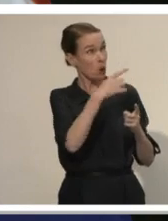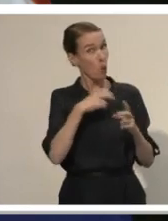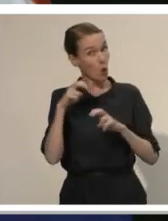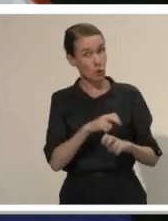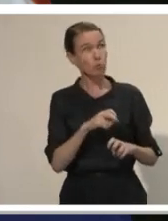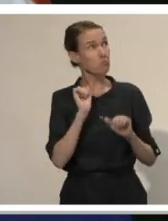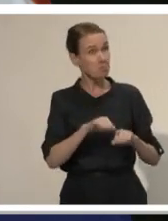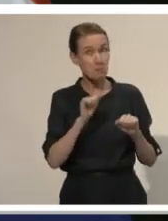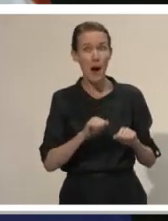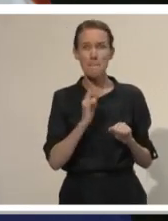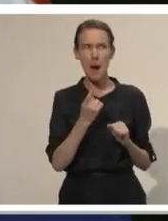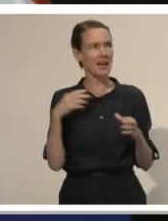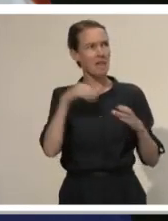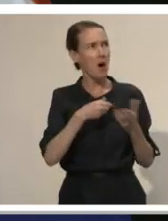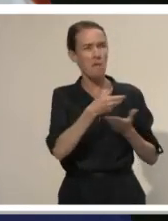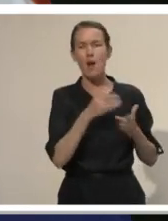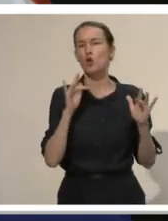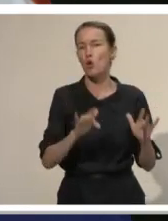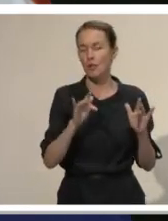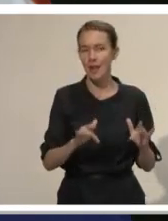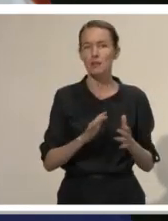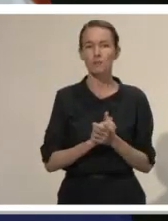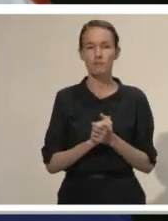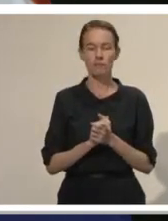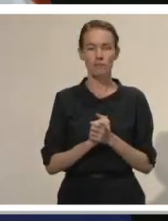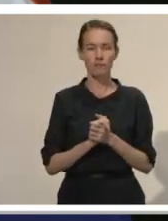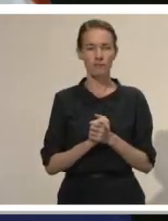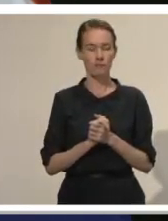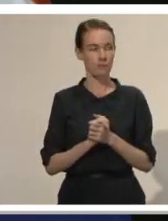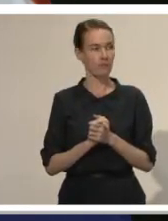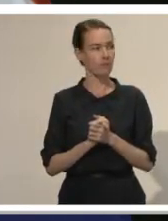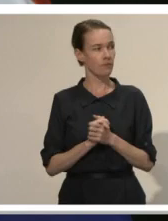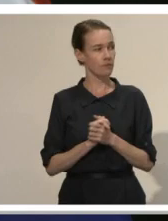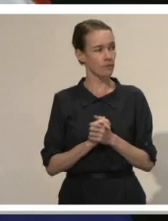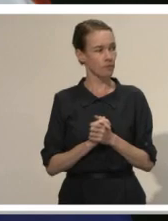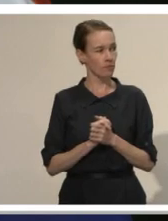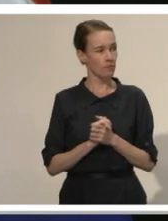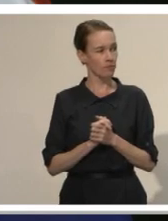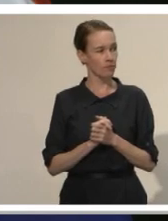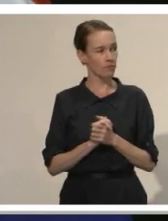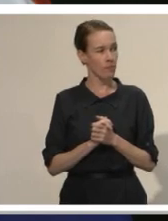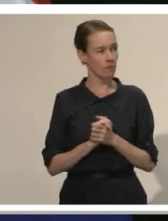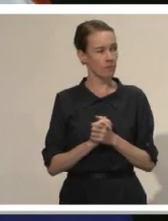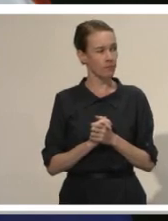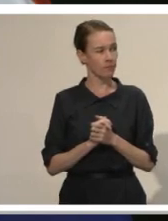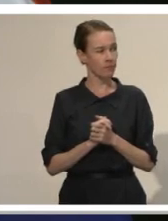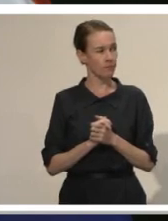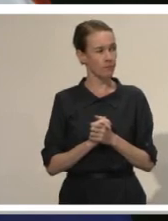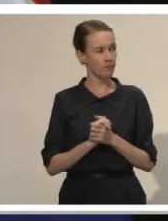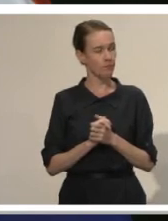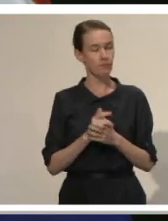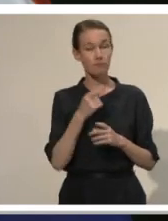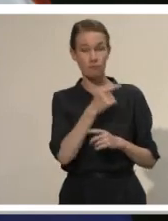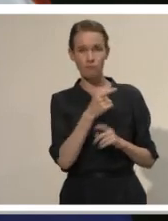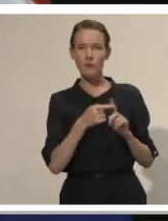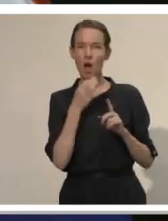the forefront of. The Kohanga Reo National Trust has advised all Kohanga Reo to be closed during the level 3 lockdown. Do you support